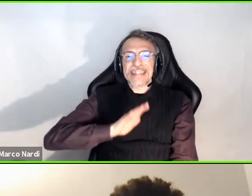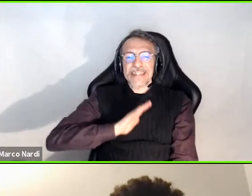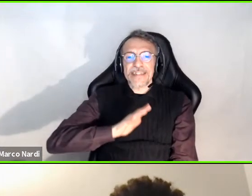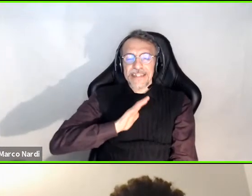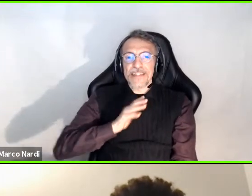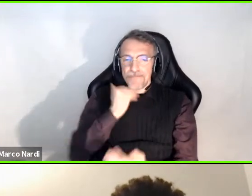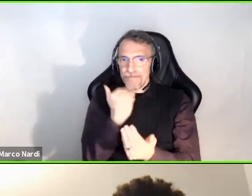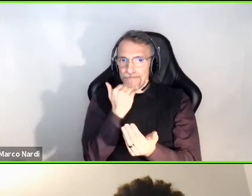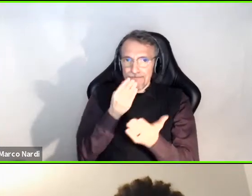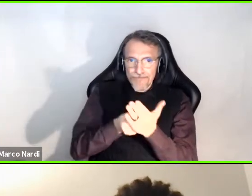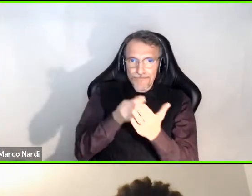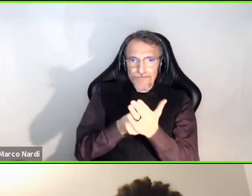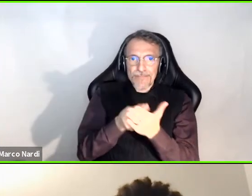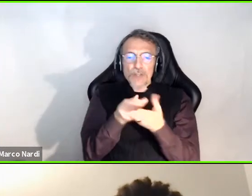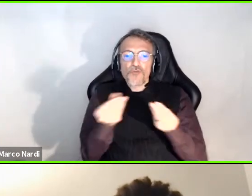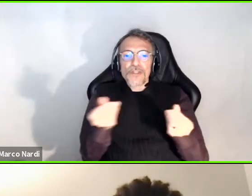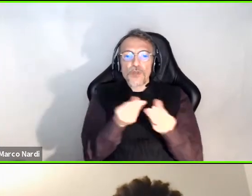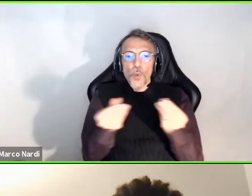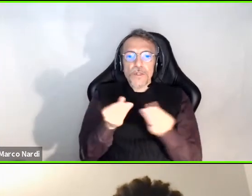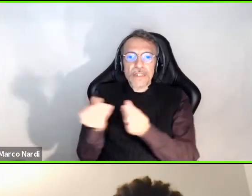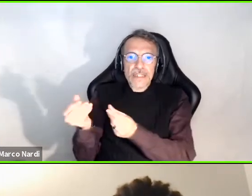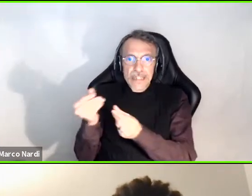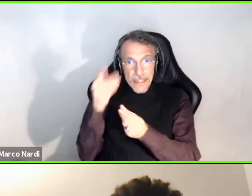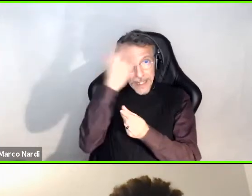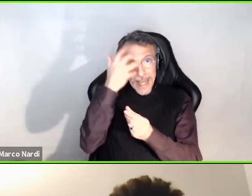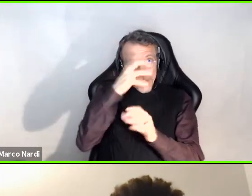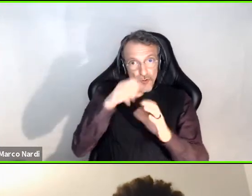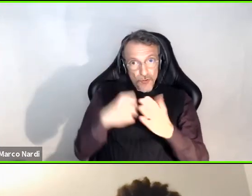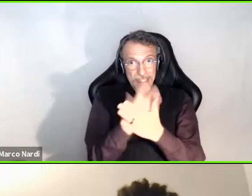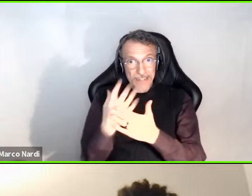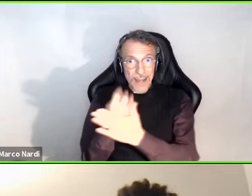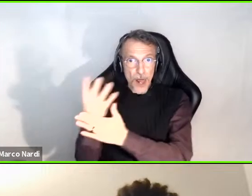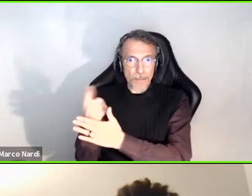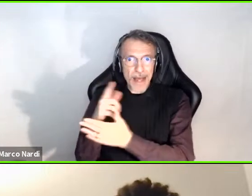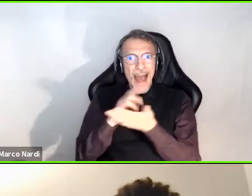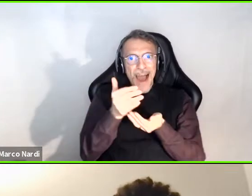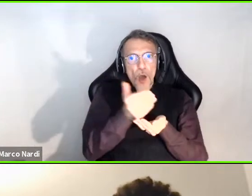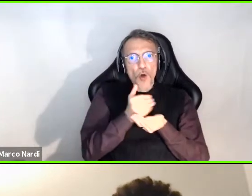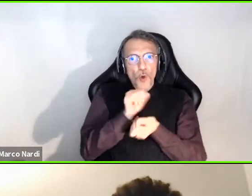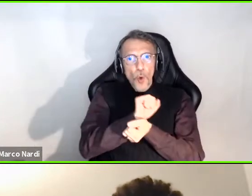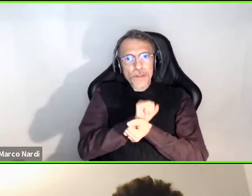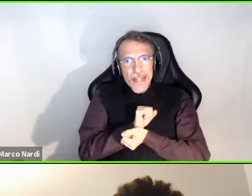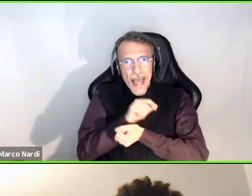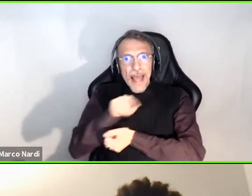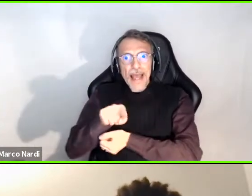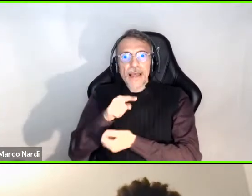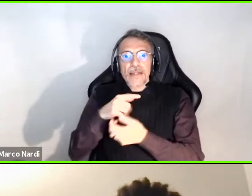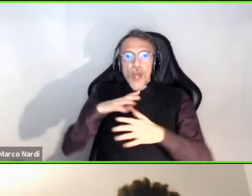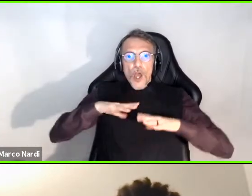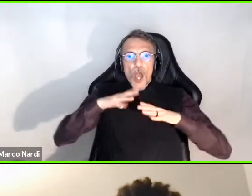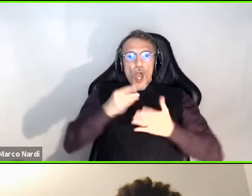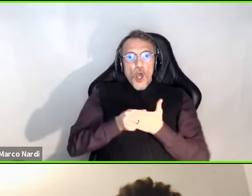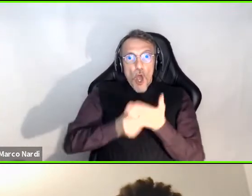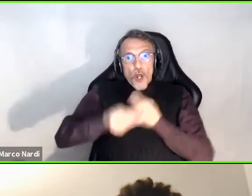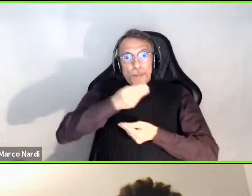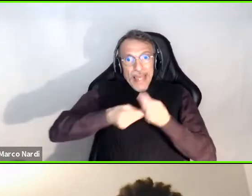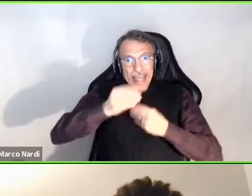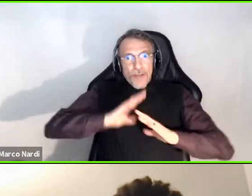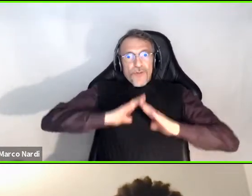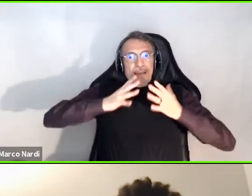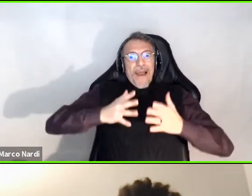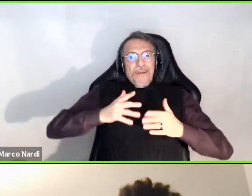financial resources by these developing countries for containment and recovery of economies in the face